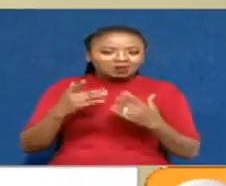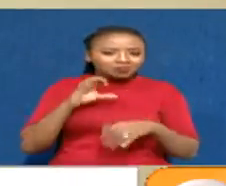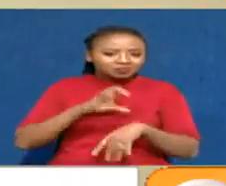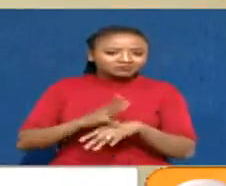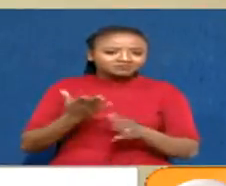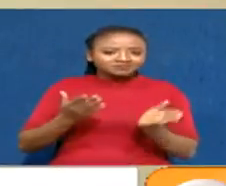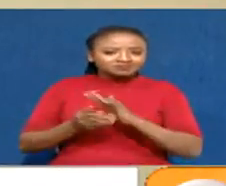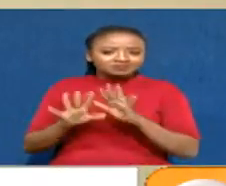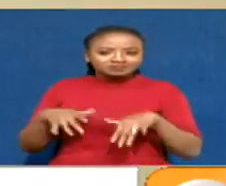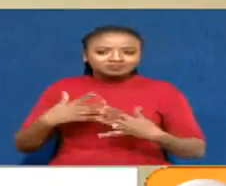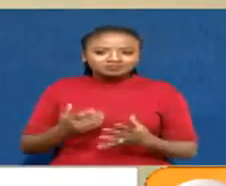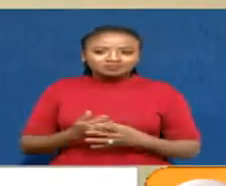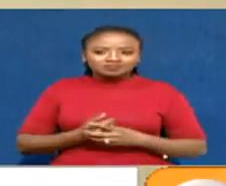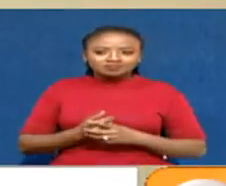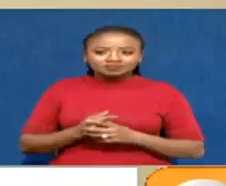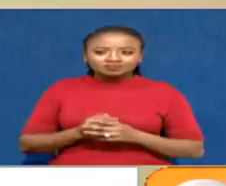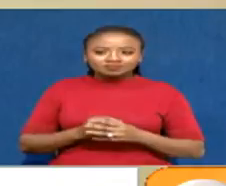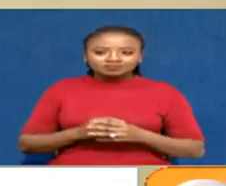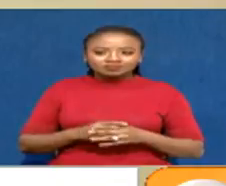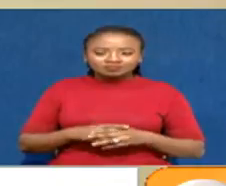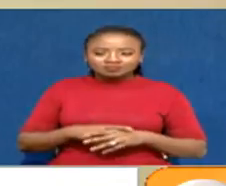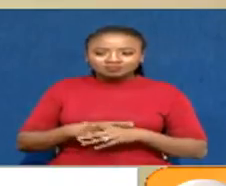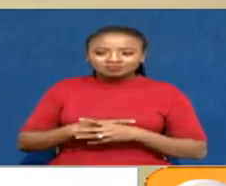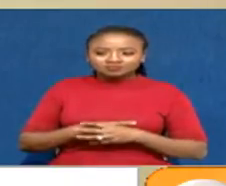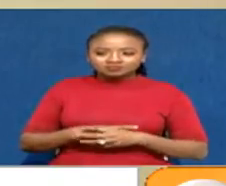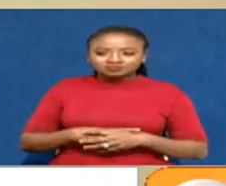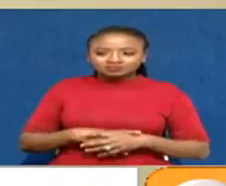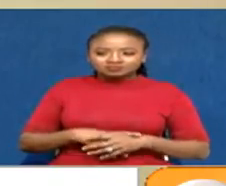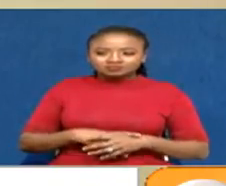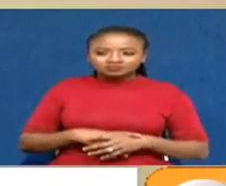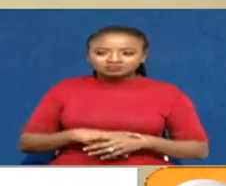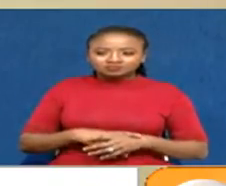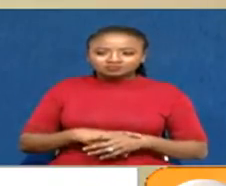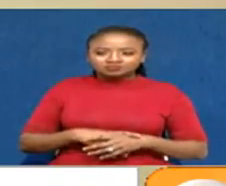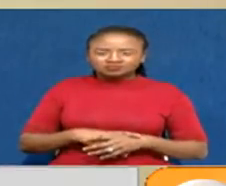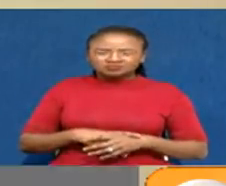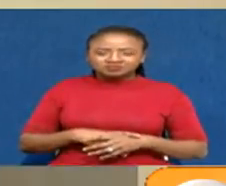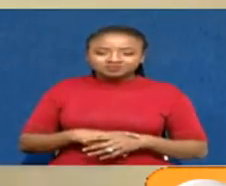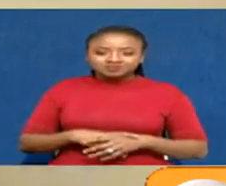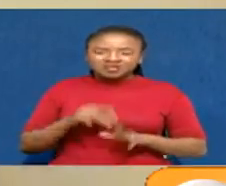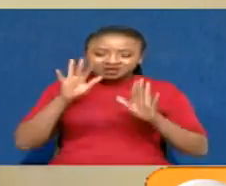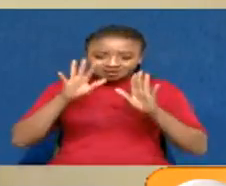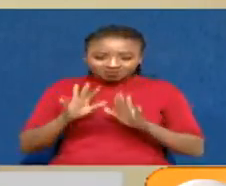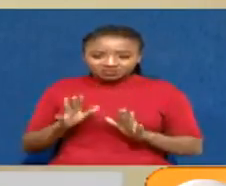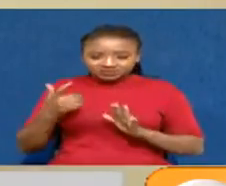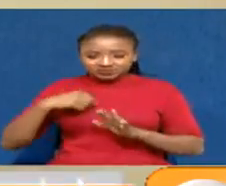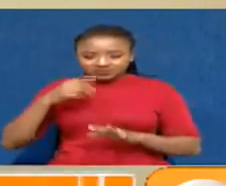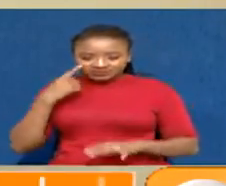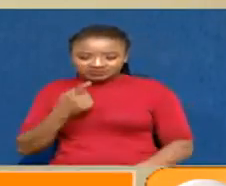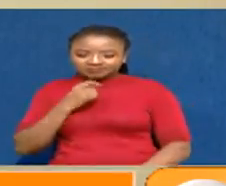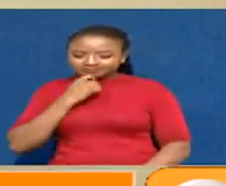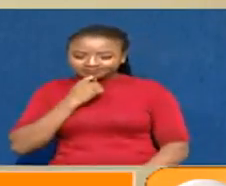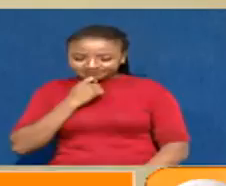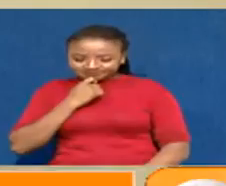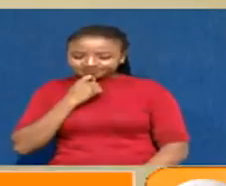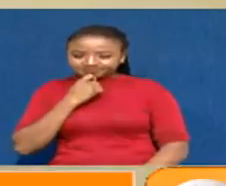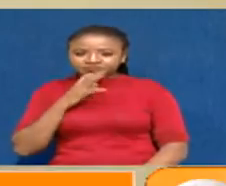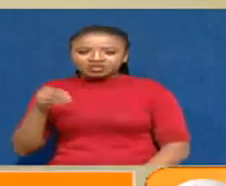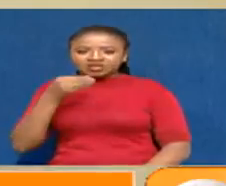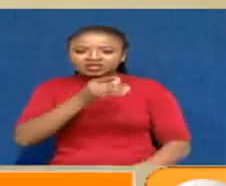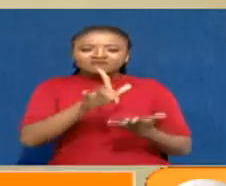Well, actually, the art of loan collection actually begins with who you choose to lend to in the first place. So we spend a lot of